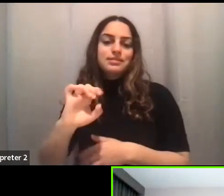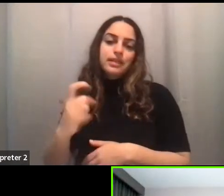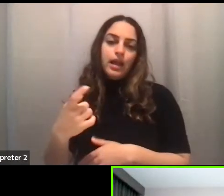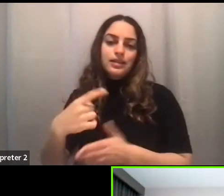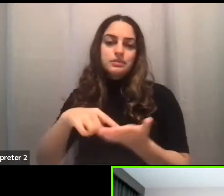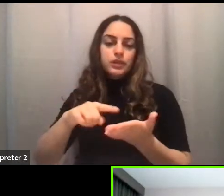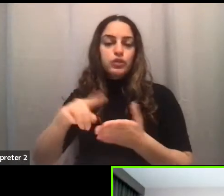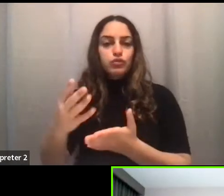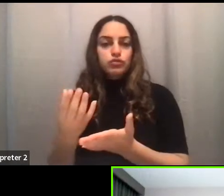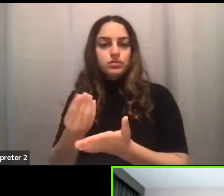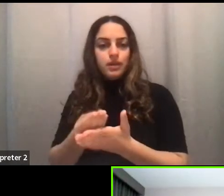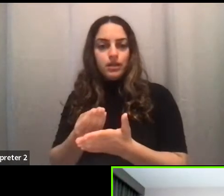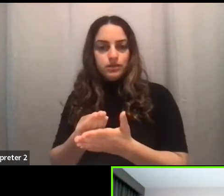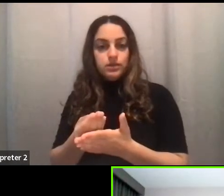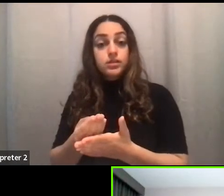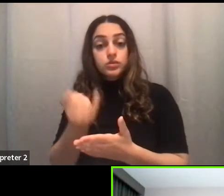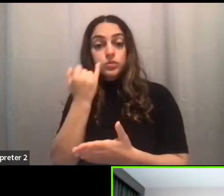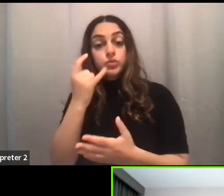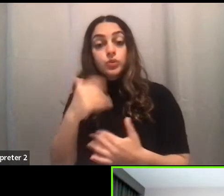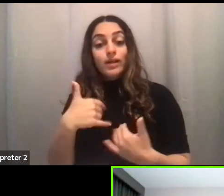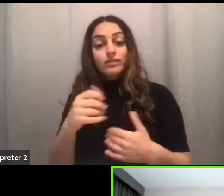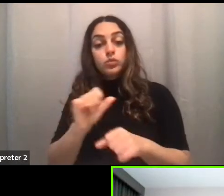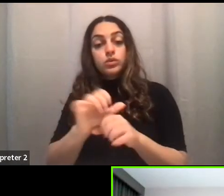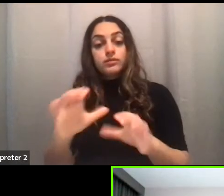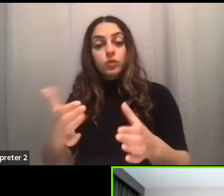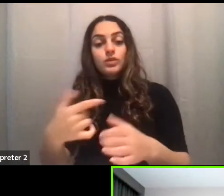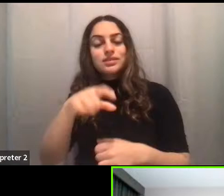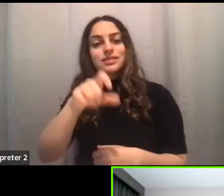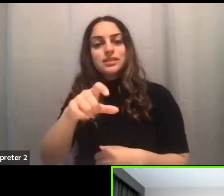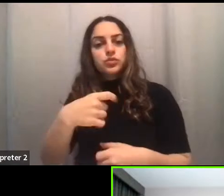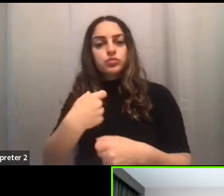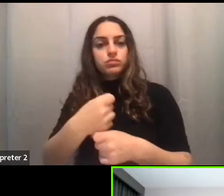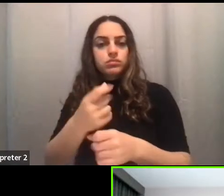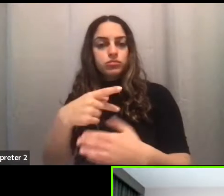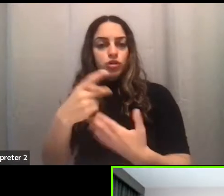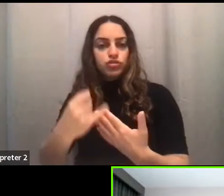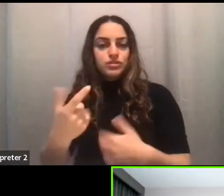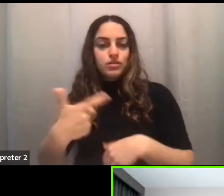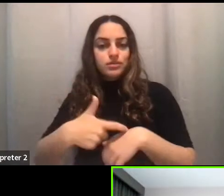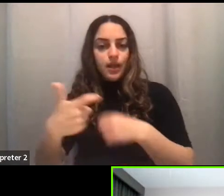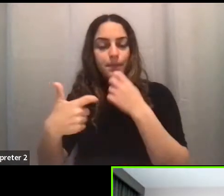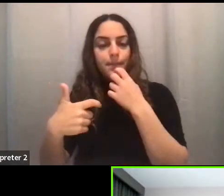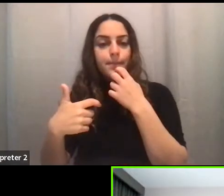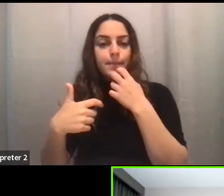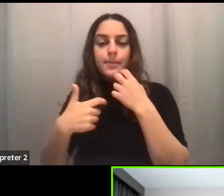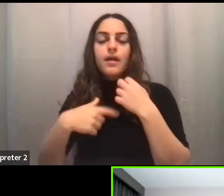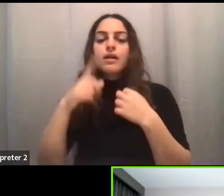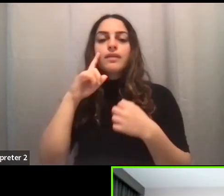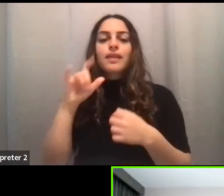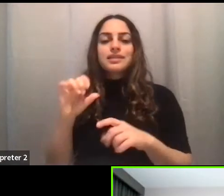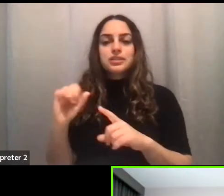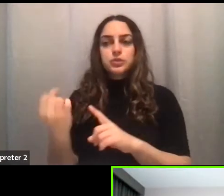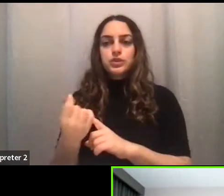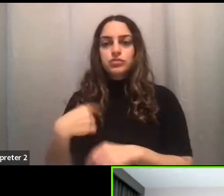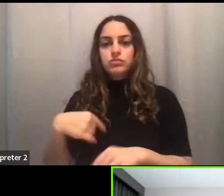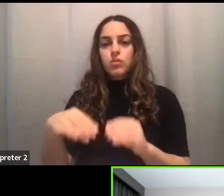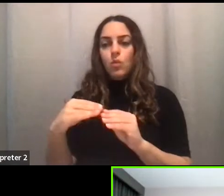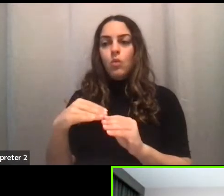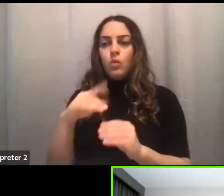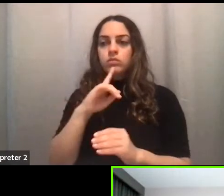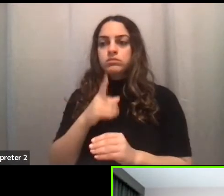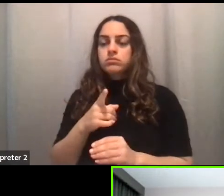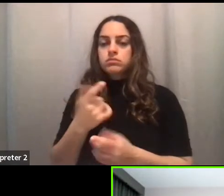the workforce that is needed to produce projects on time and i think that situation is even more true now when we